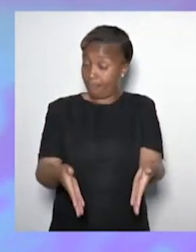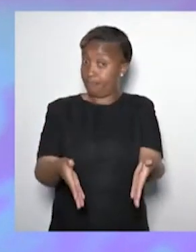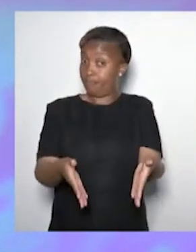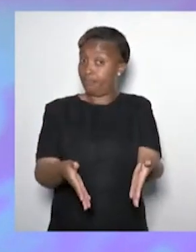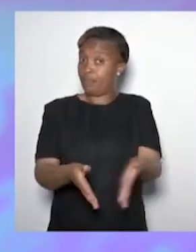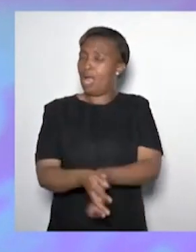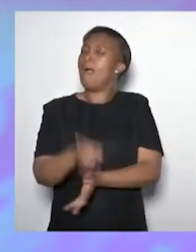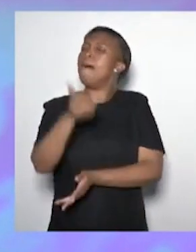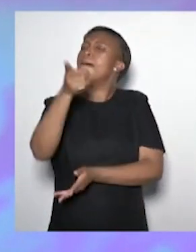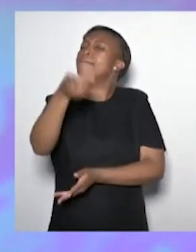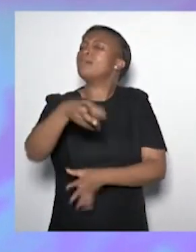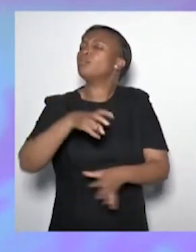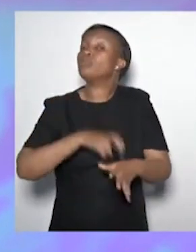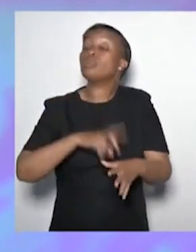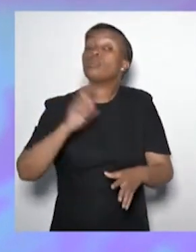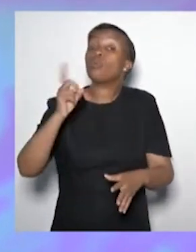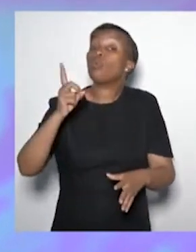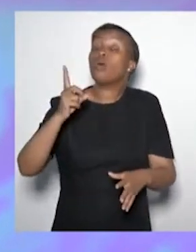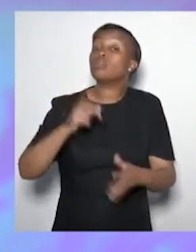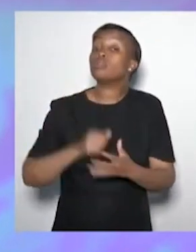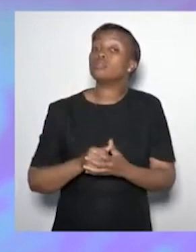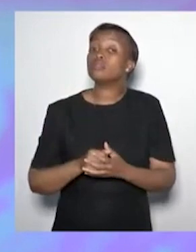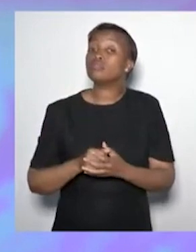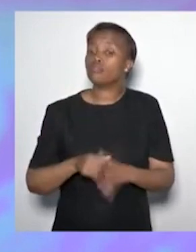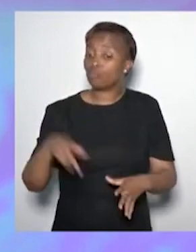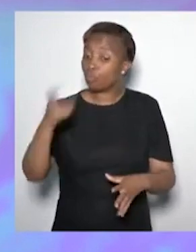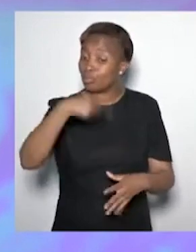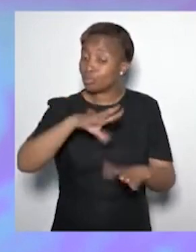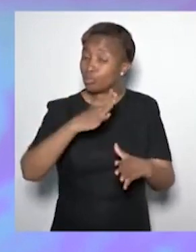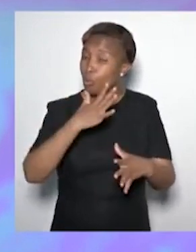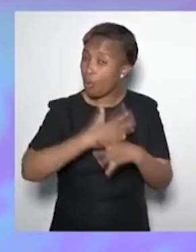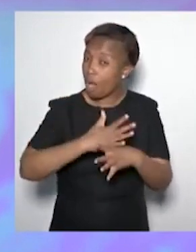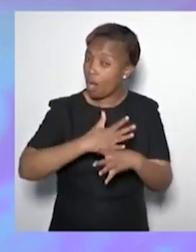But what will it take in order for us to work?